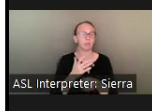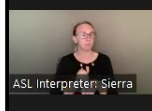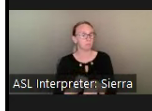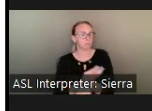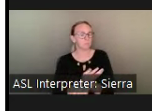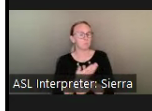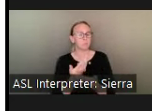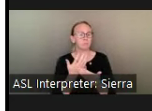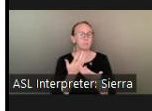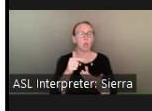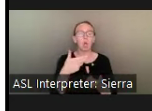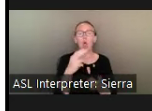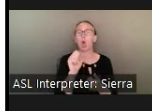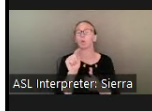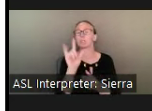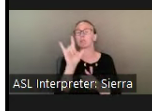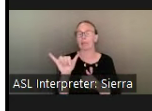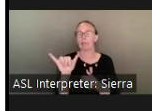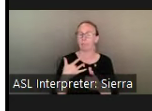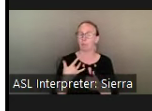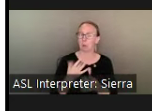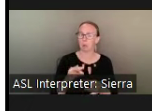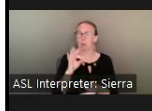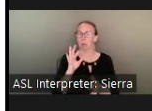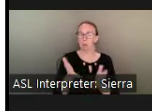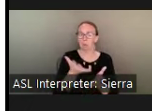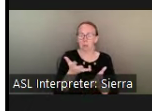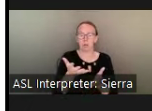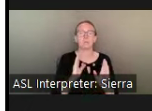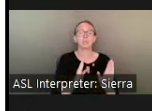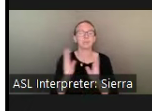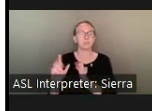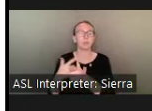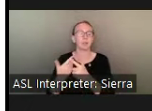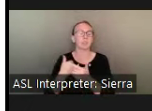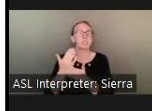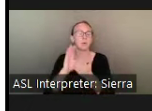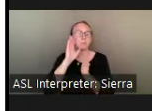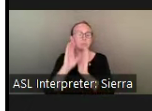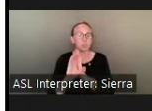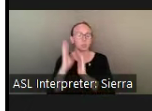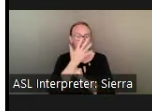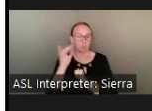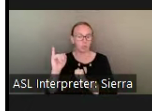few of the castle portraits, I wanted to kind of rework those into a different composition.